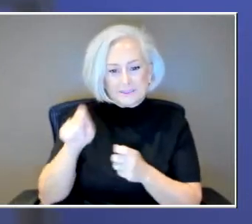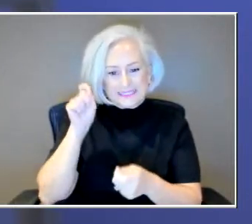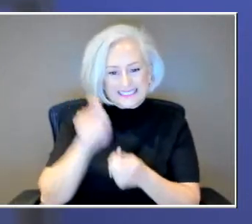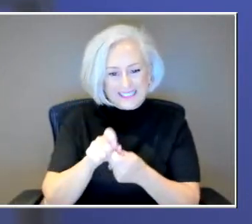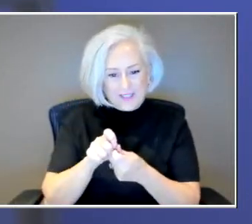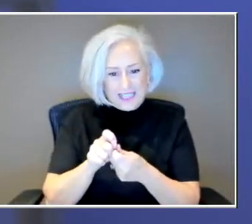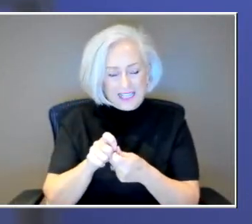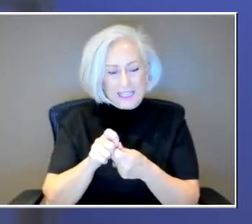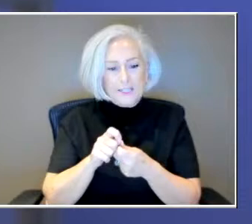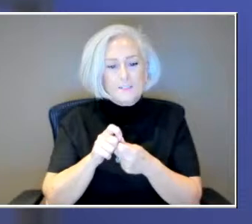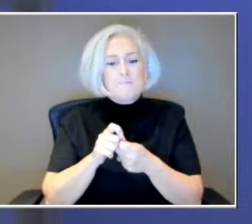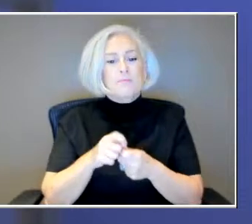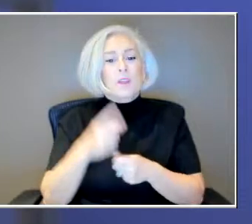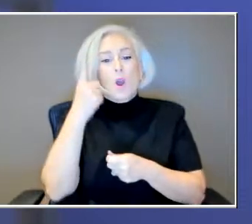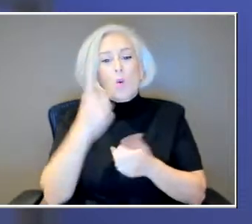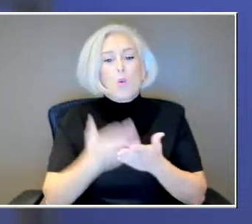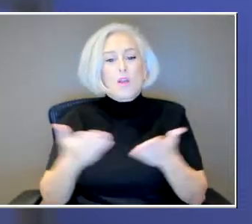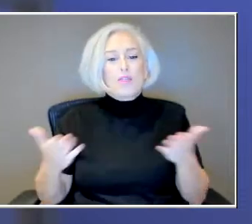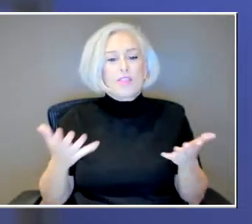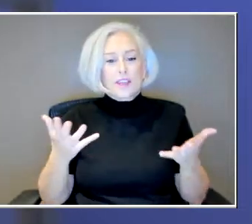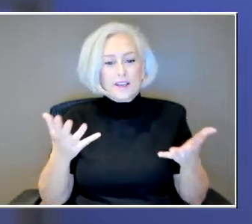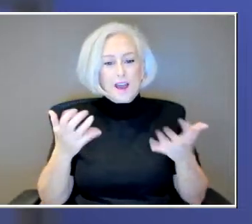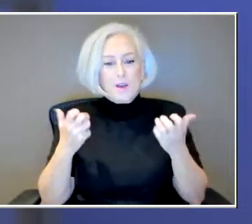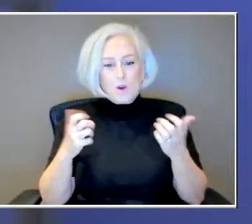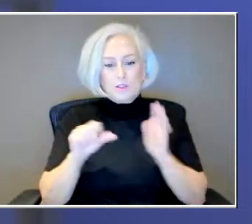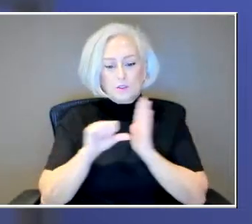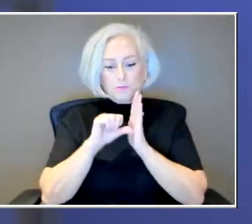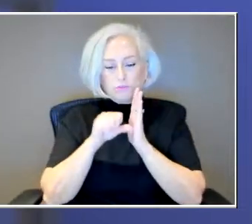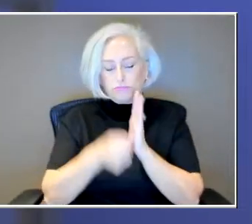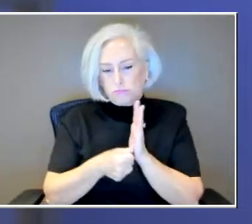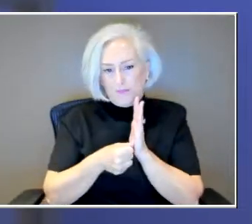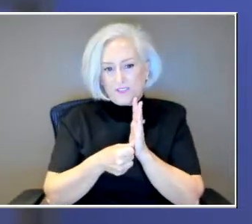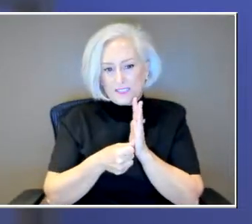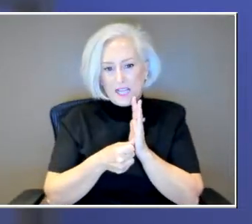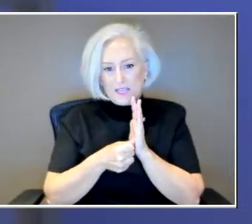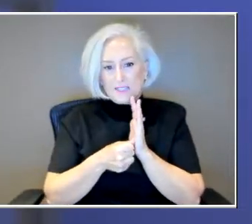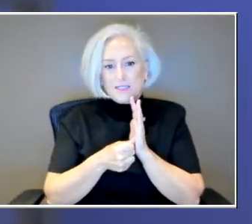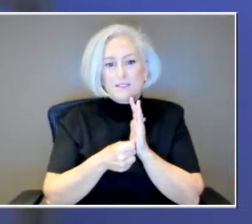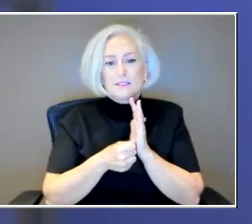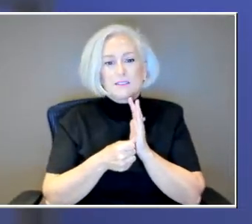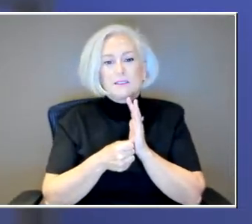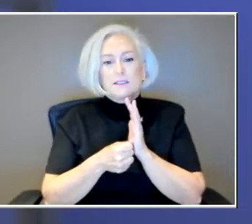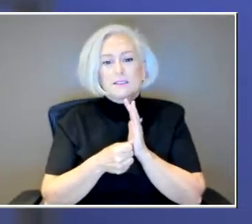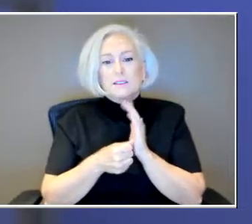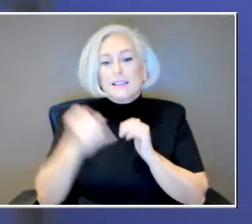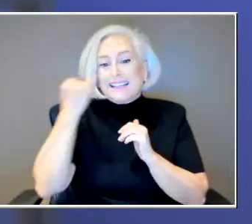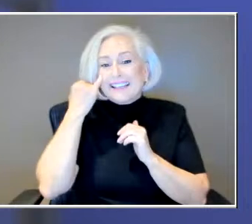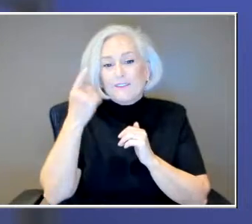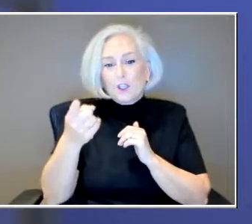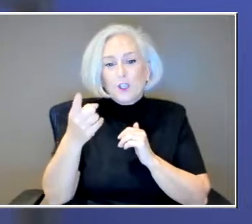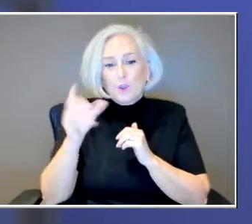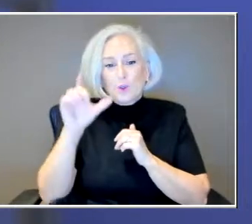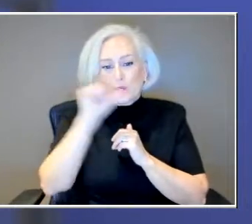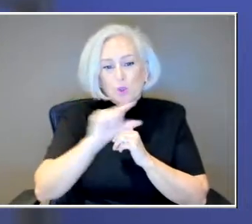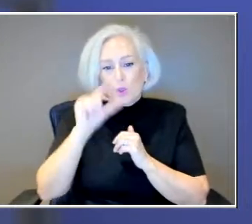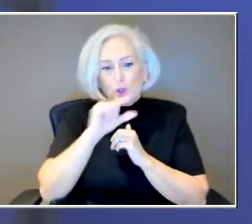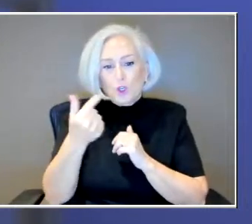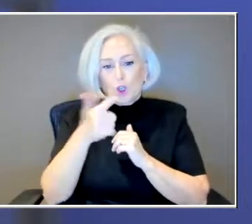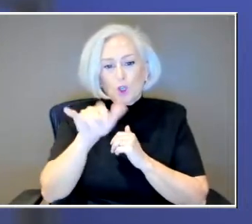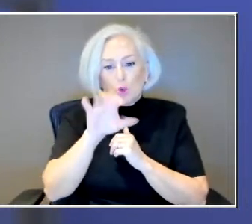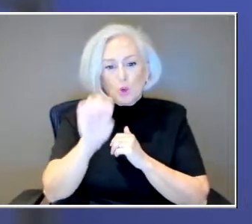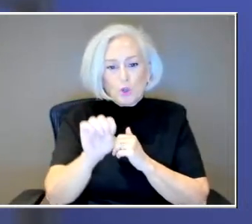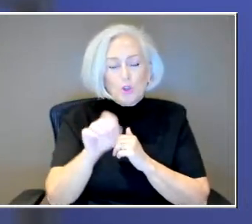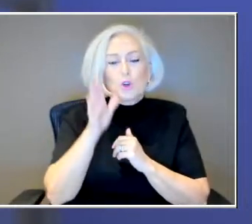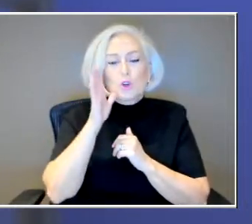one thing I do want to take a point to make in this section is if you just go Google, you will find many